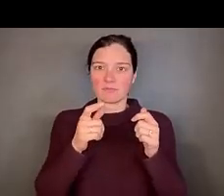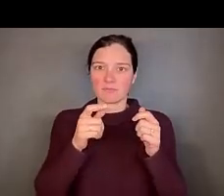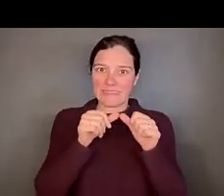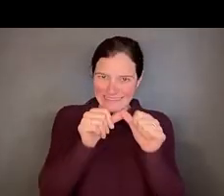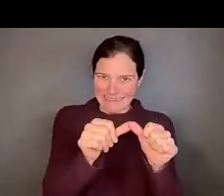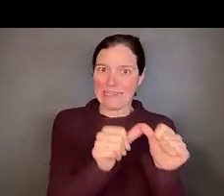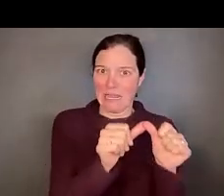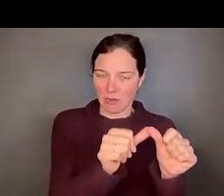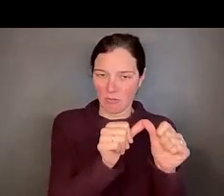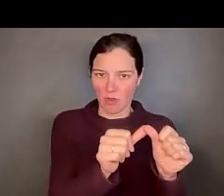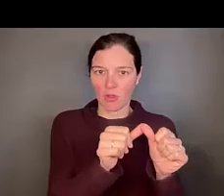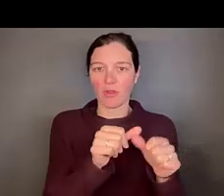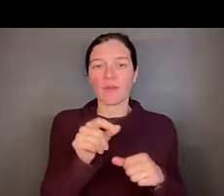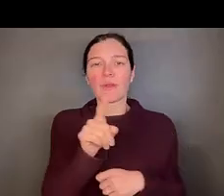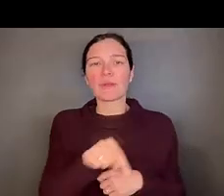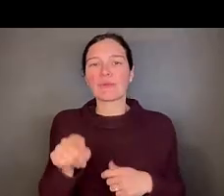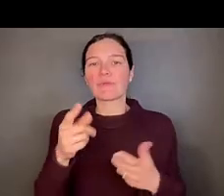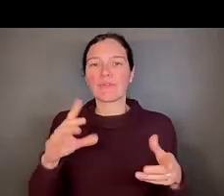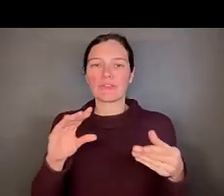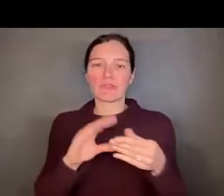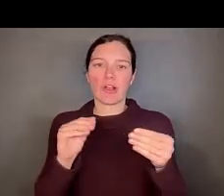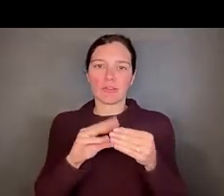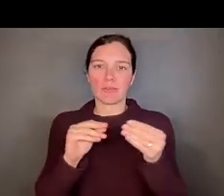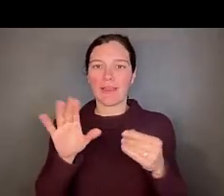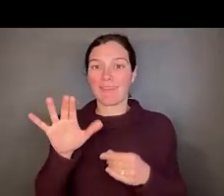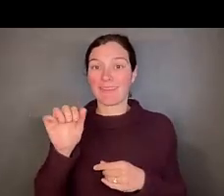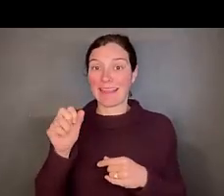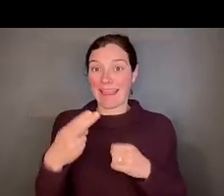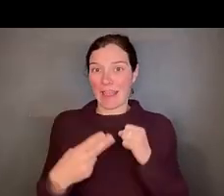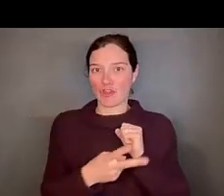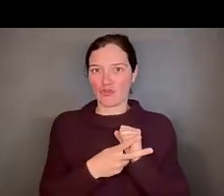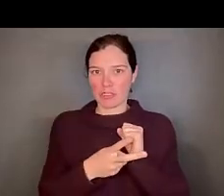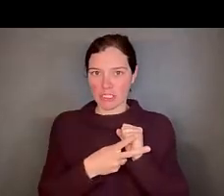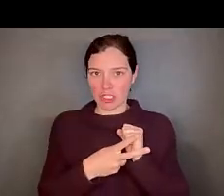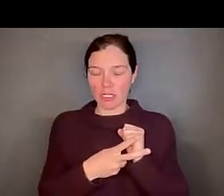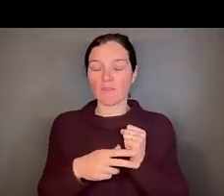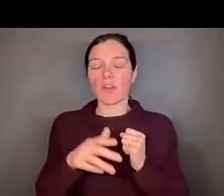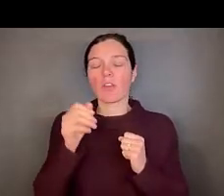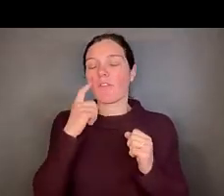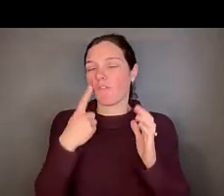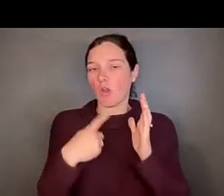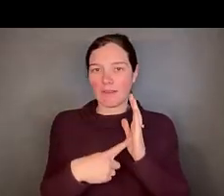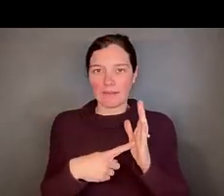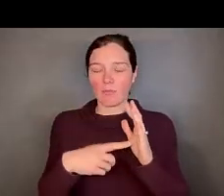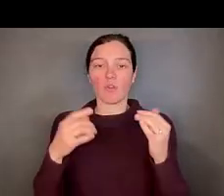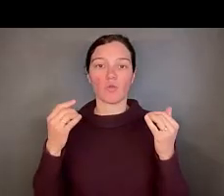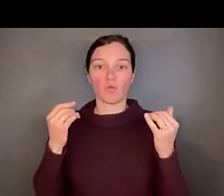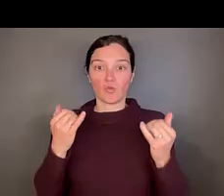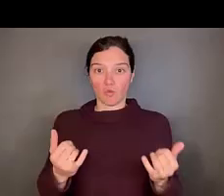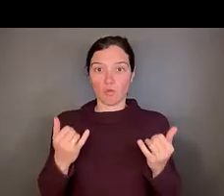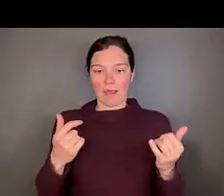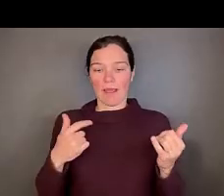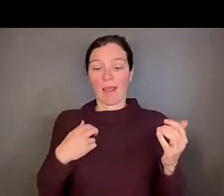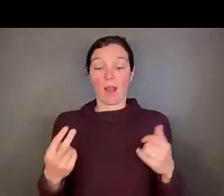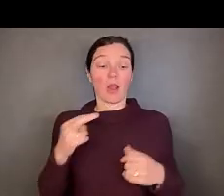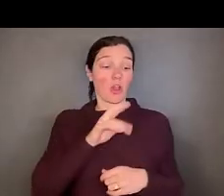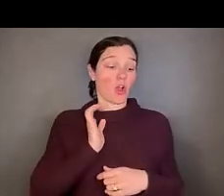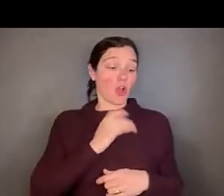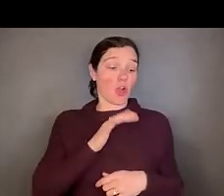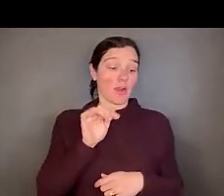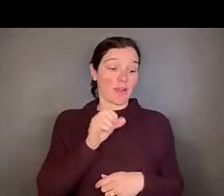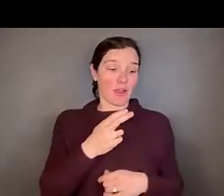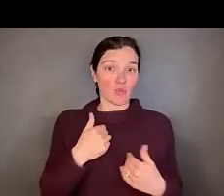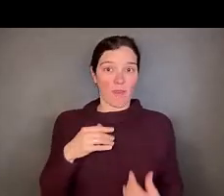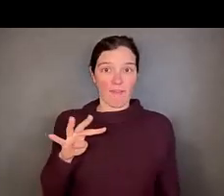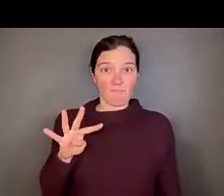way. You all talked about cash reserves. So for example, today, as I check our cash, we're at 40